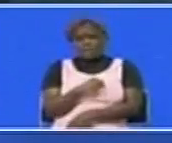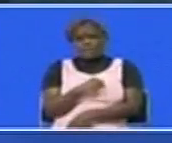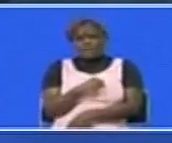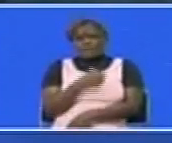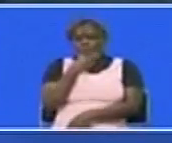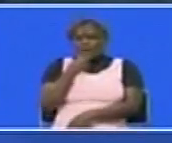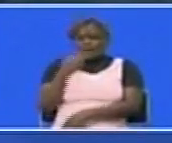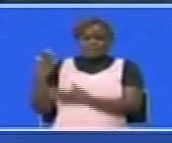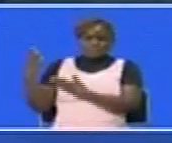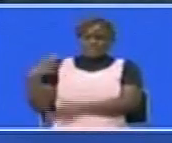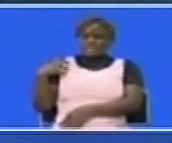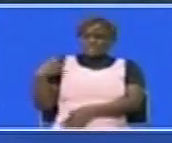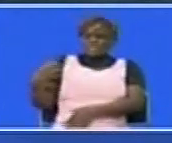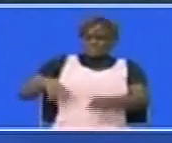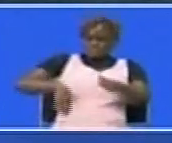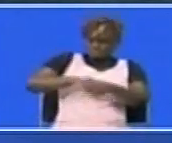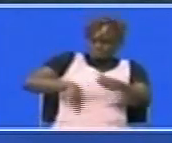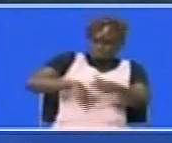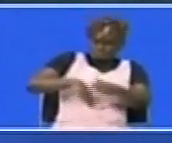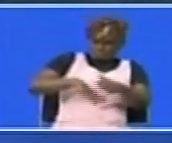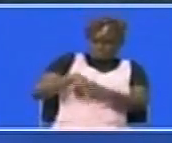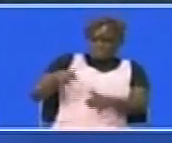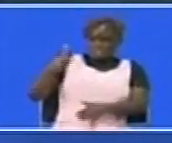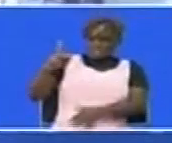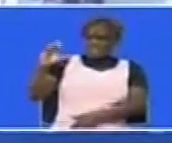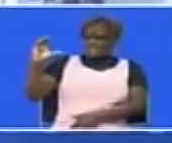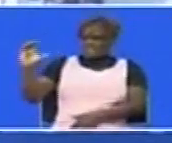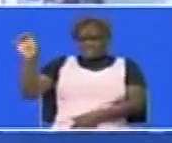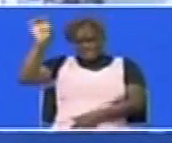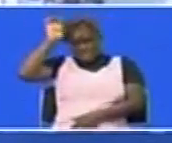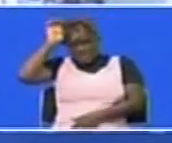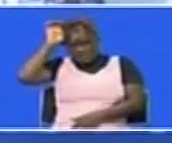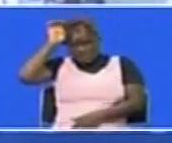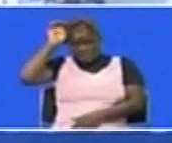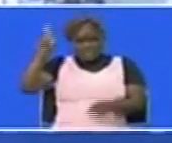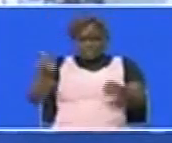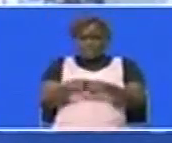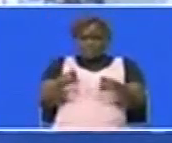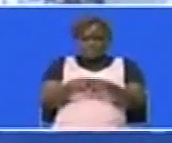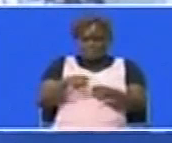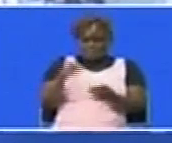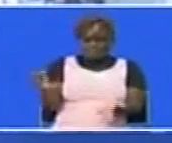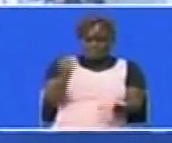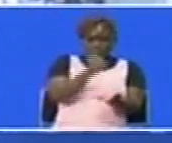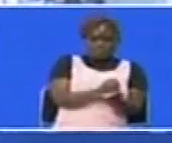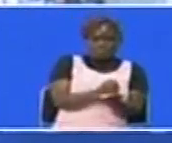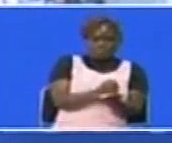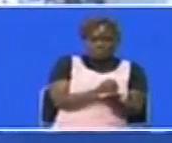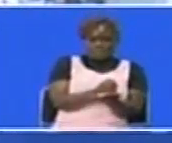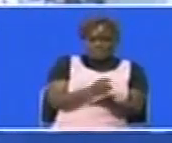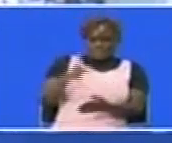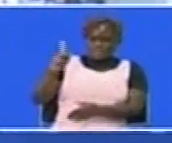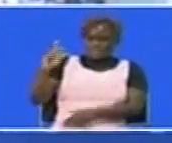Patrick has a rich football CV, having played for KCC, Eldoret and Rivertex. He was also an employee of the defunct